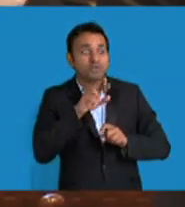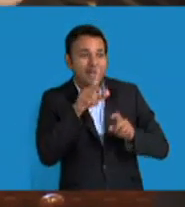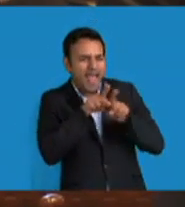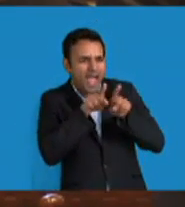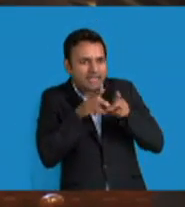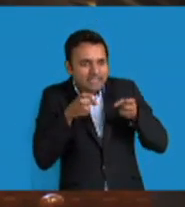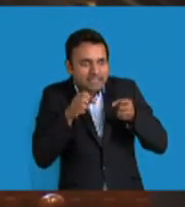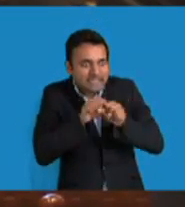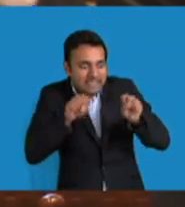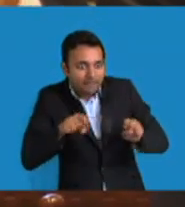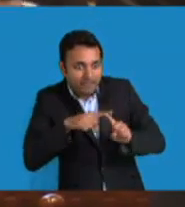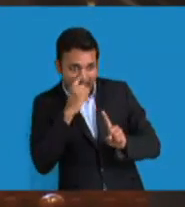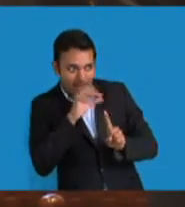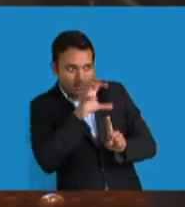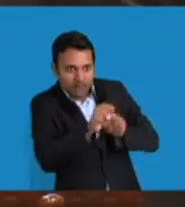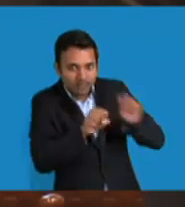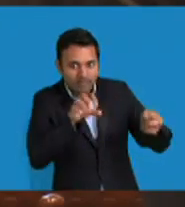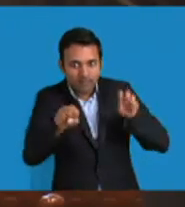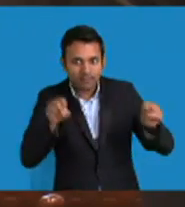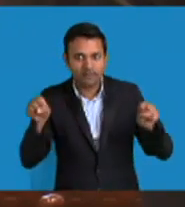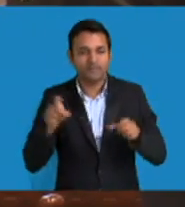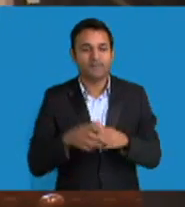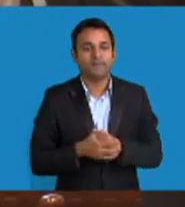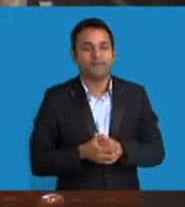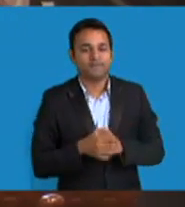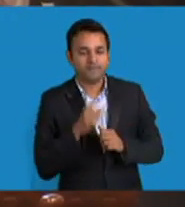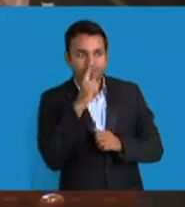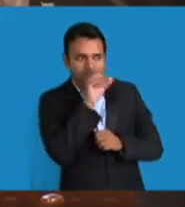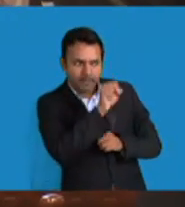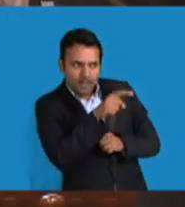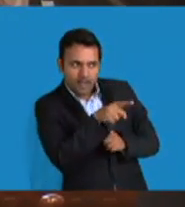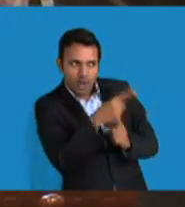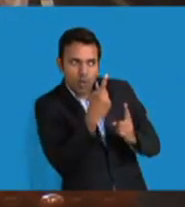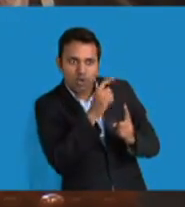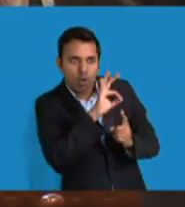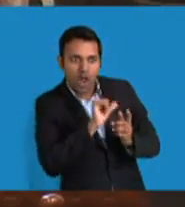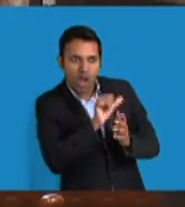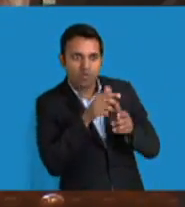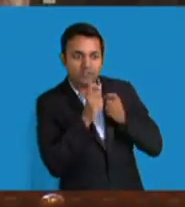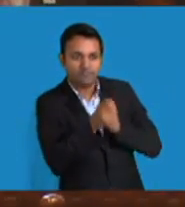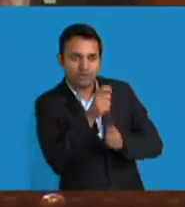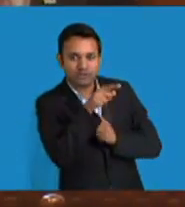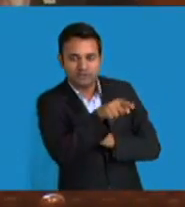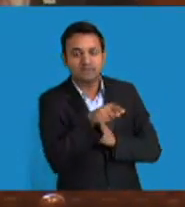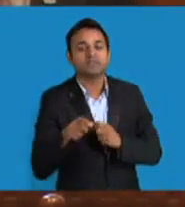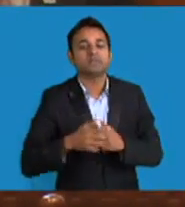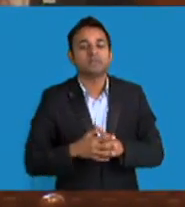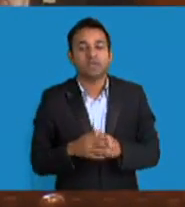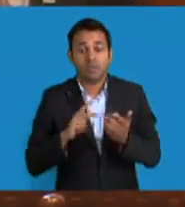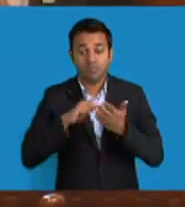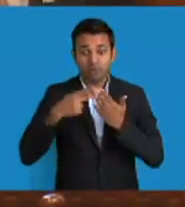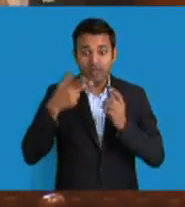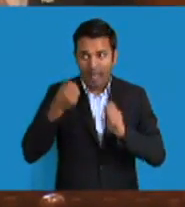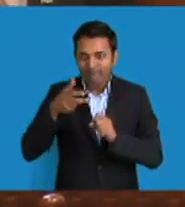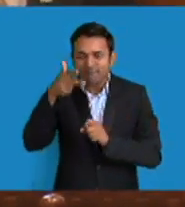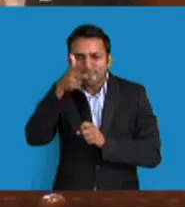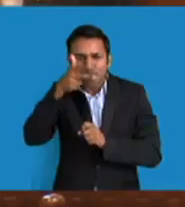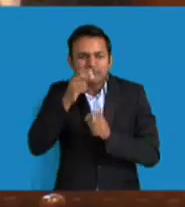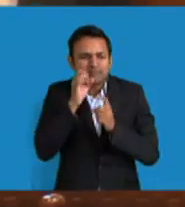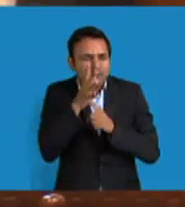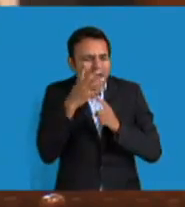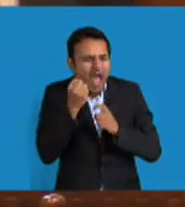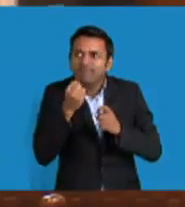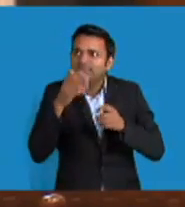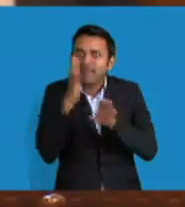and Agriculture Organization. Madam Speaker, the project utilizes the latest in video surveillance, viewing